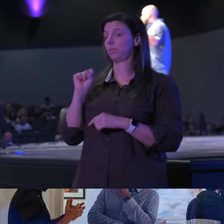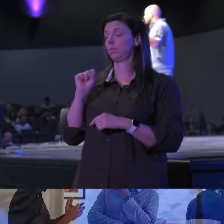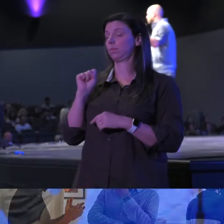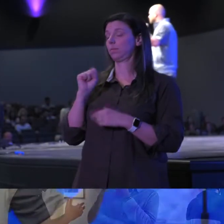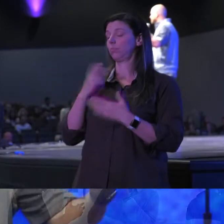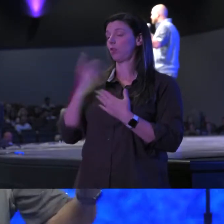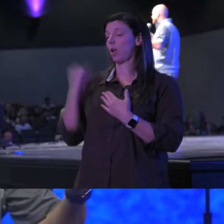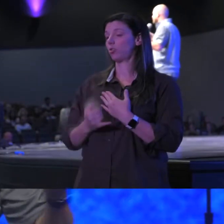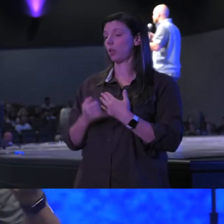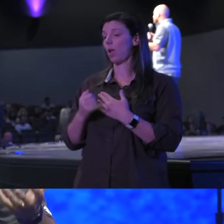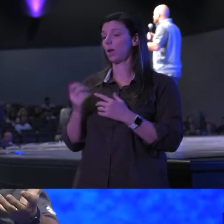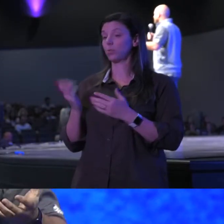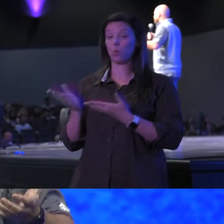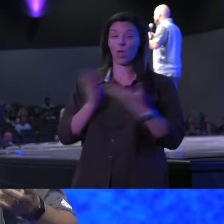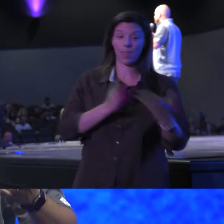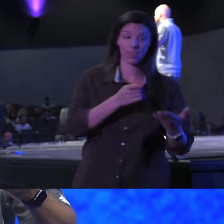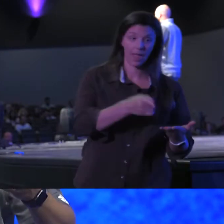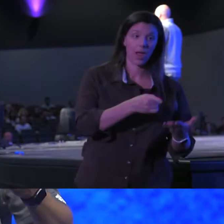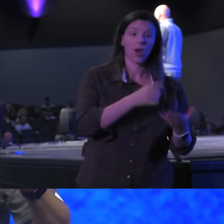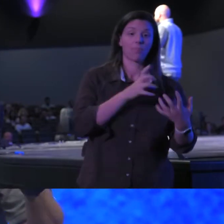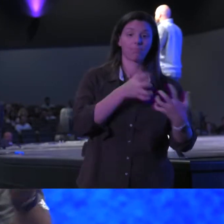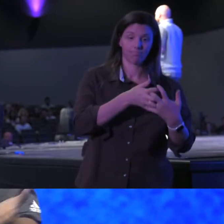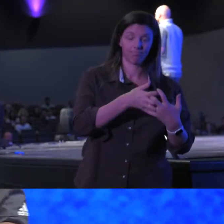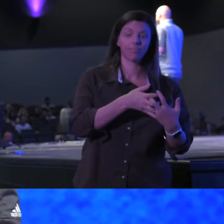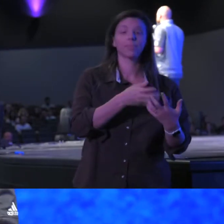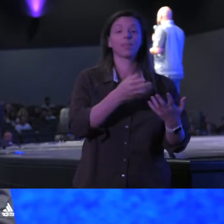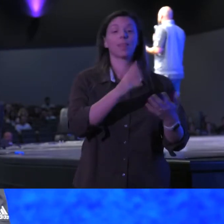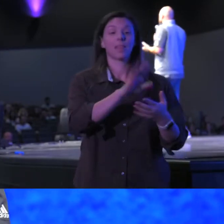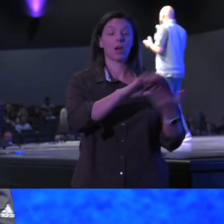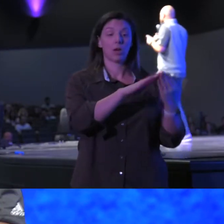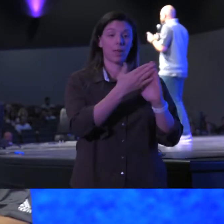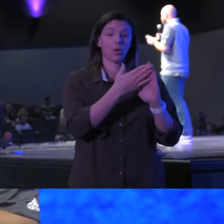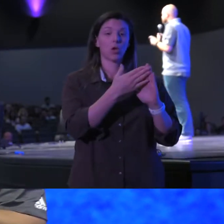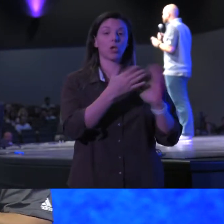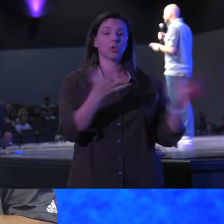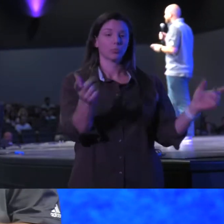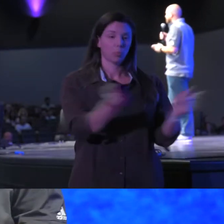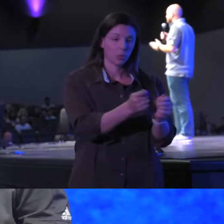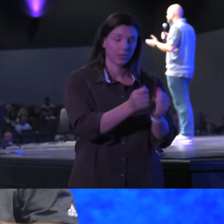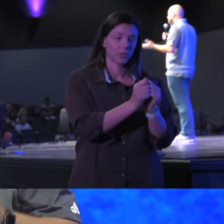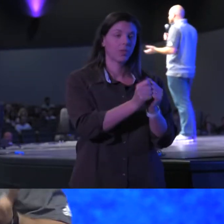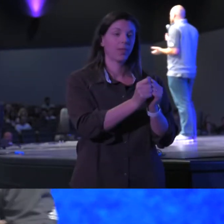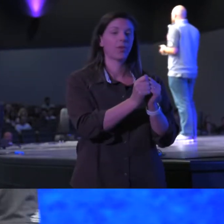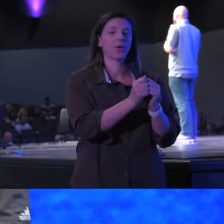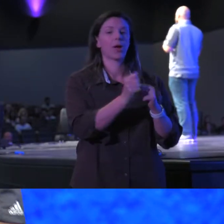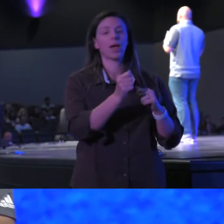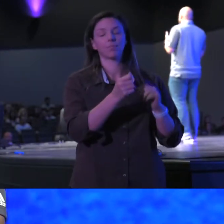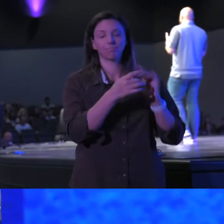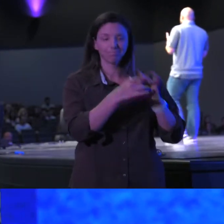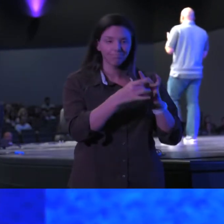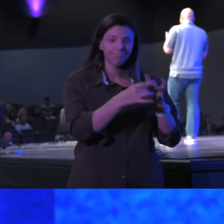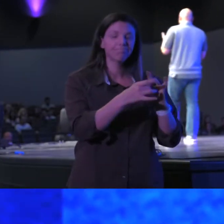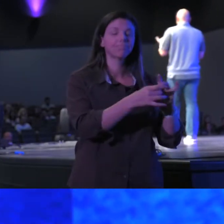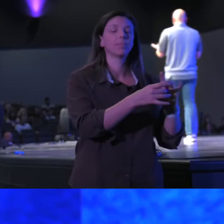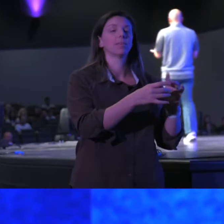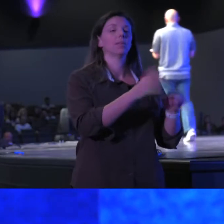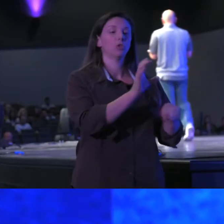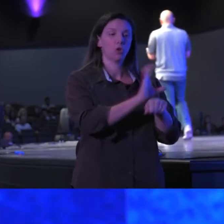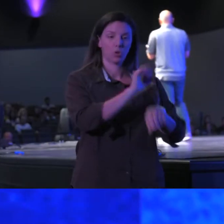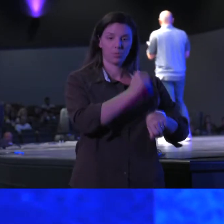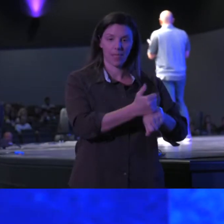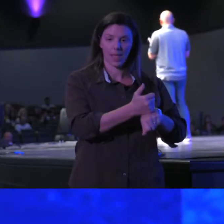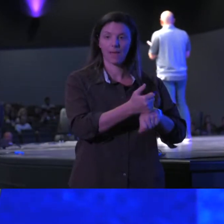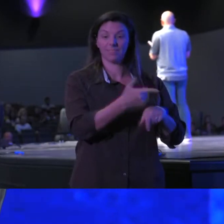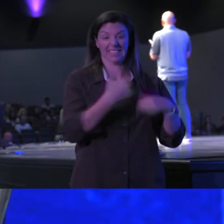their neighborhood together in building great relationships for that church plant that's very young, and they're doing an